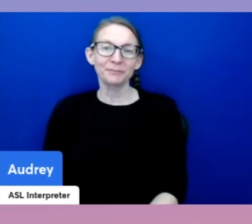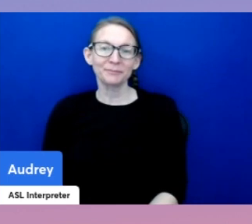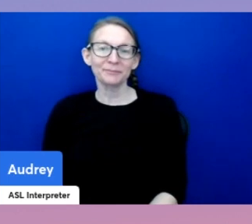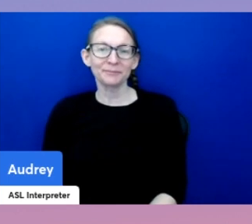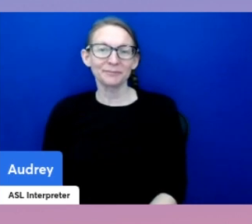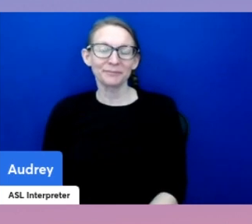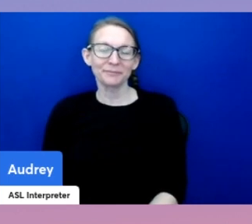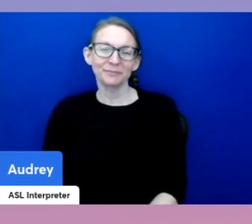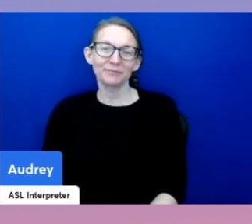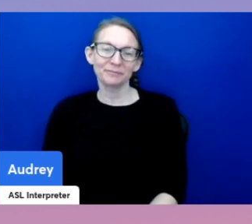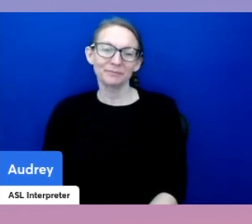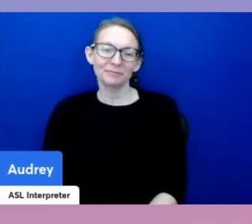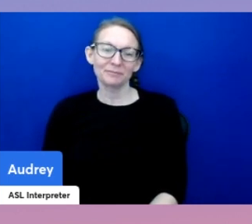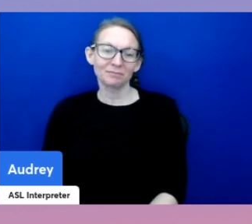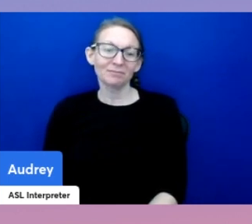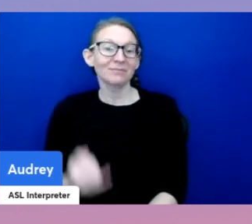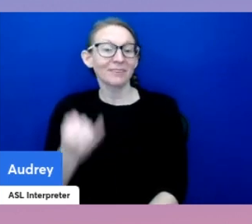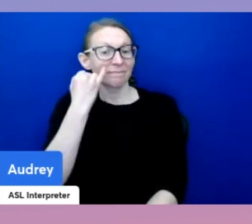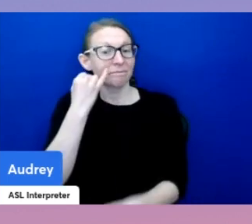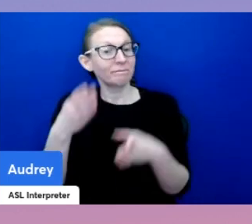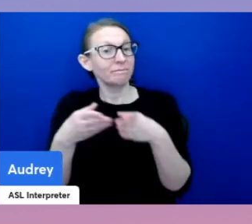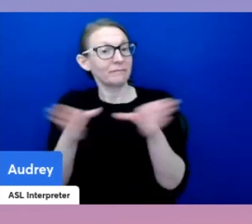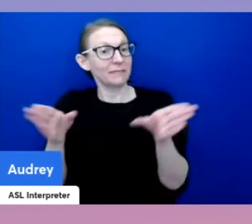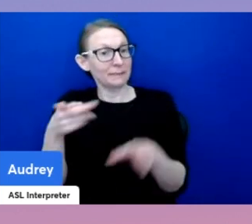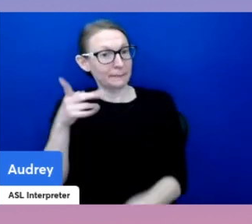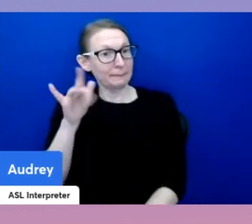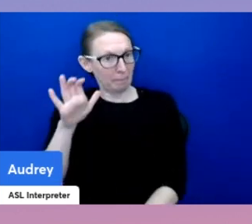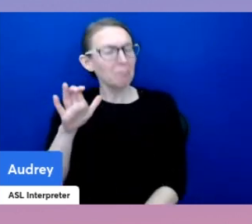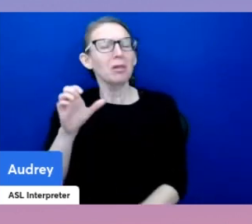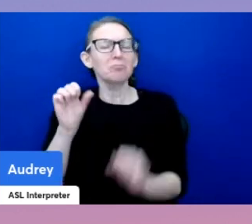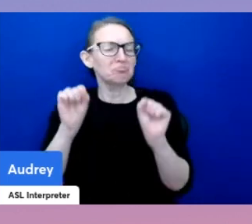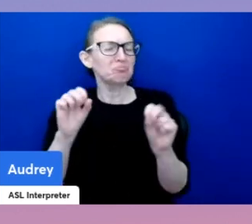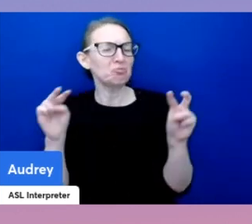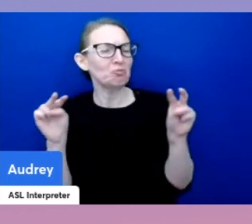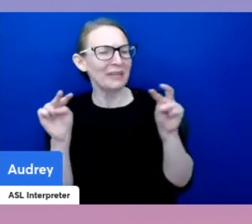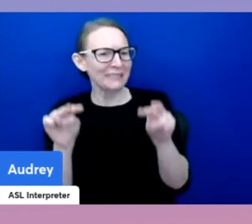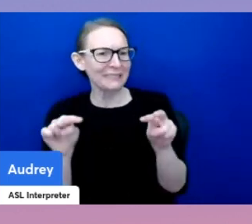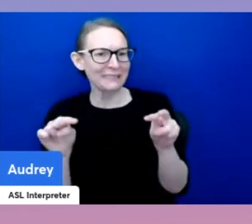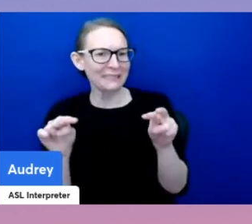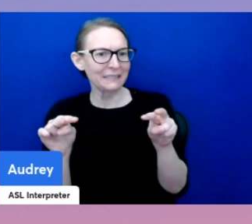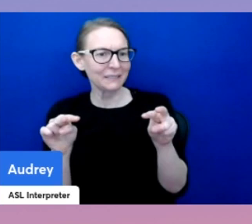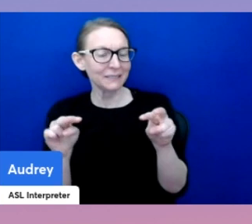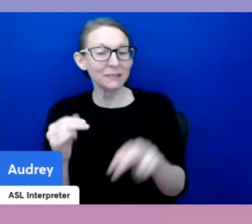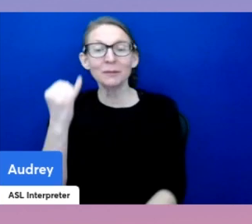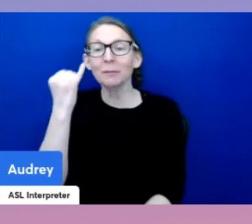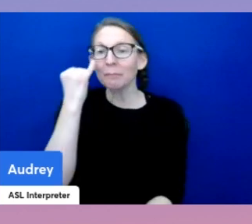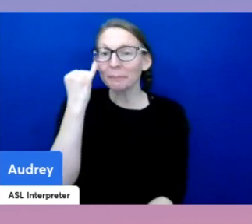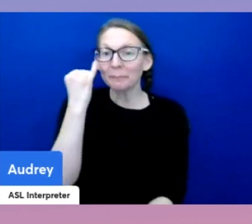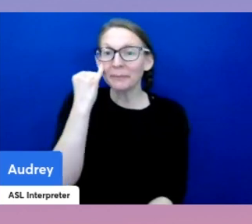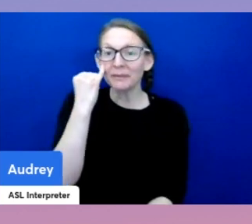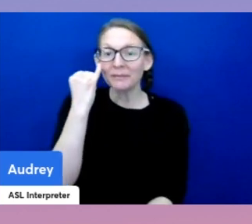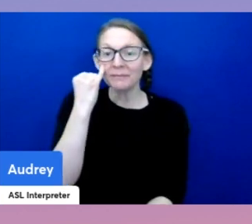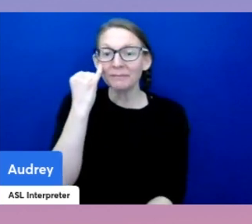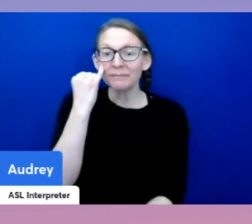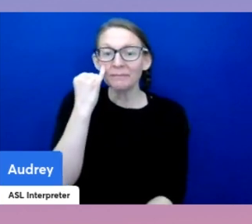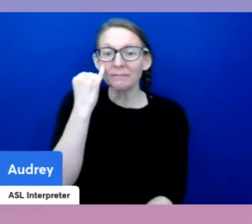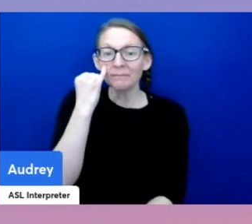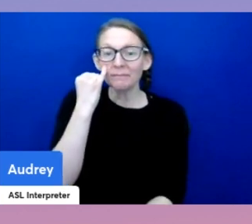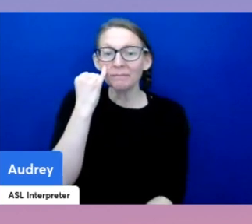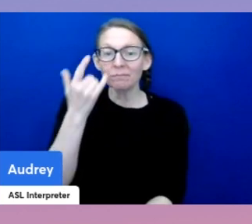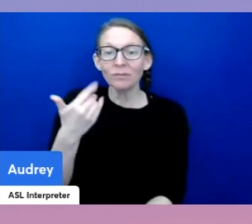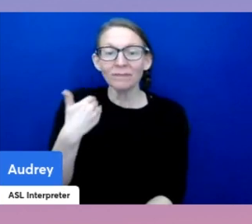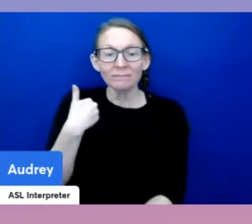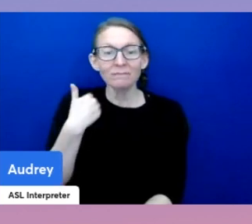if it's public, you can use it. But if you have the private, you